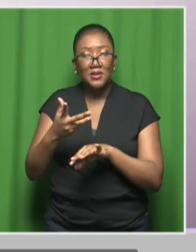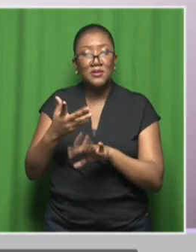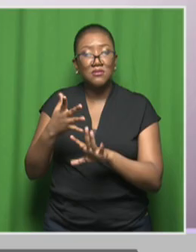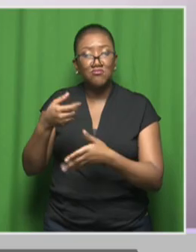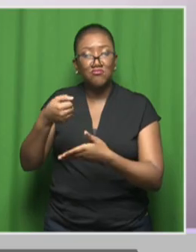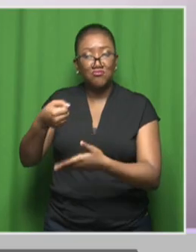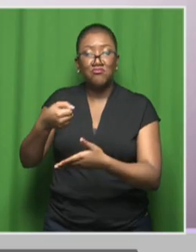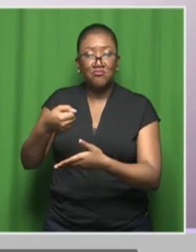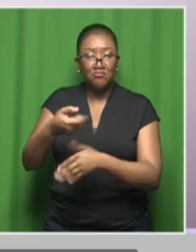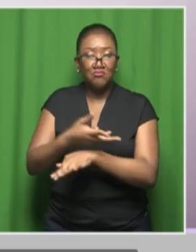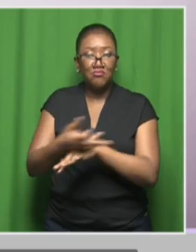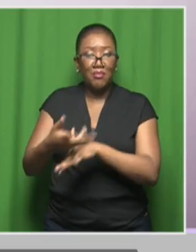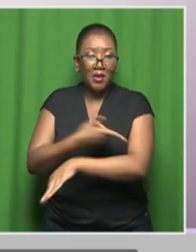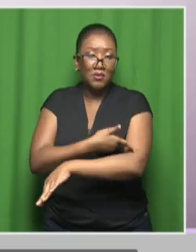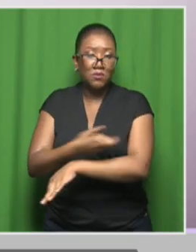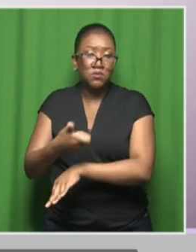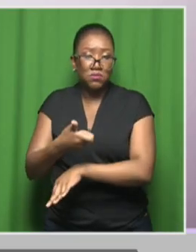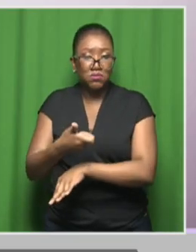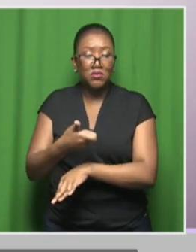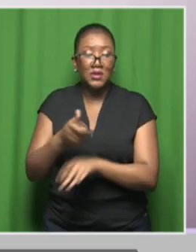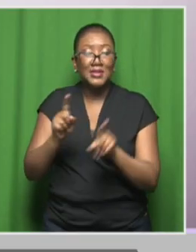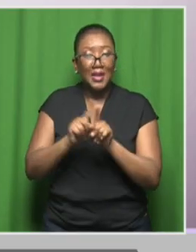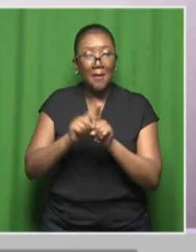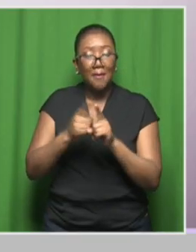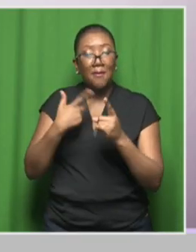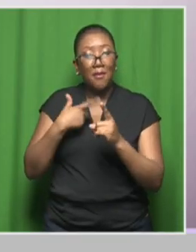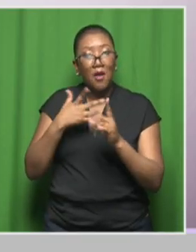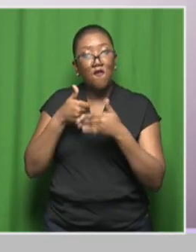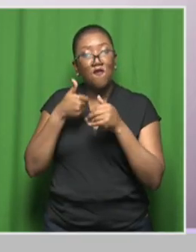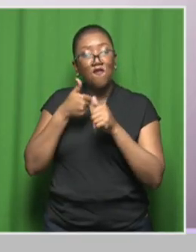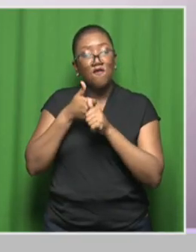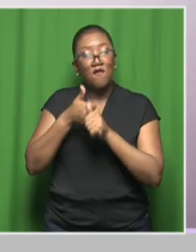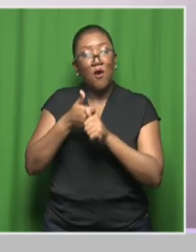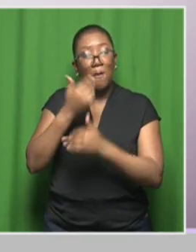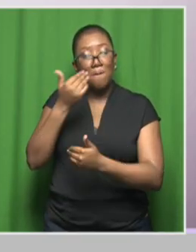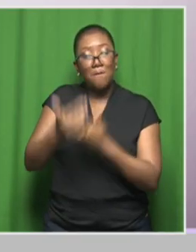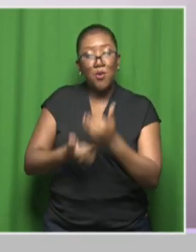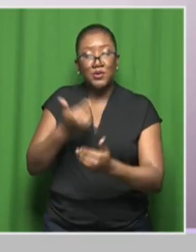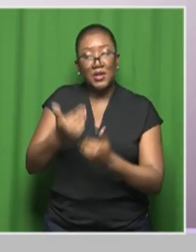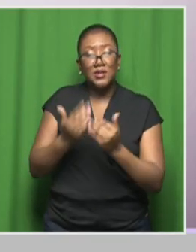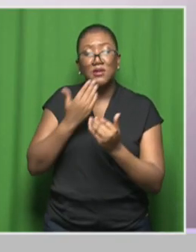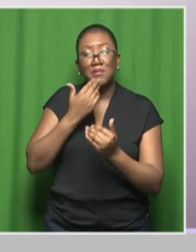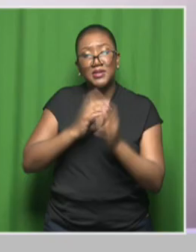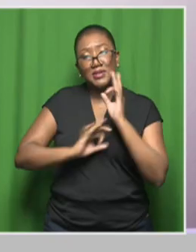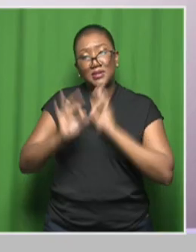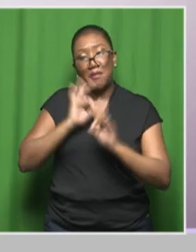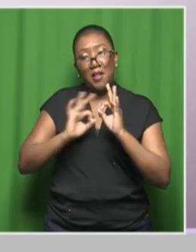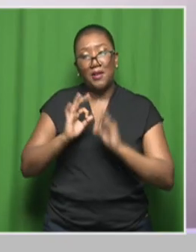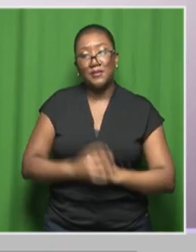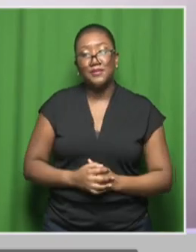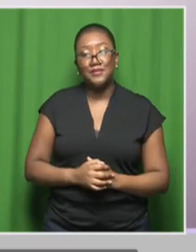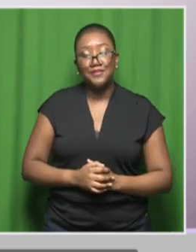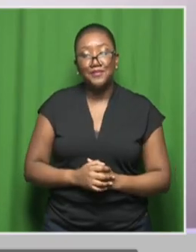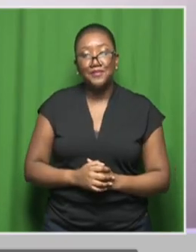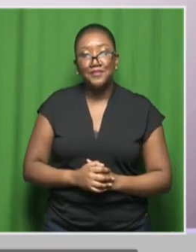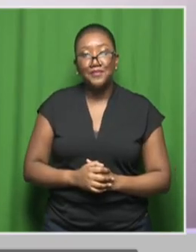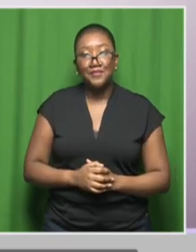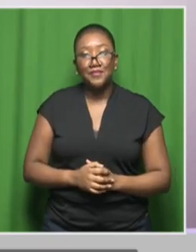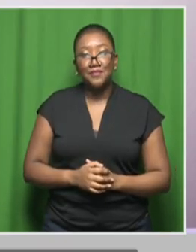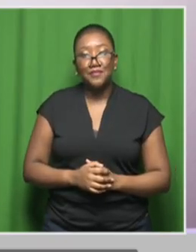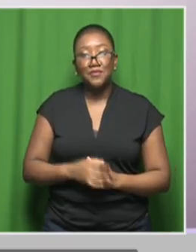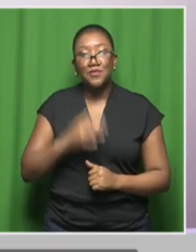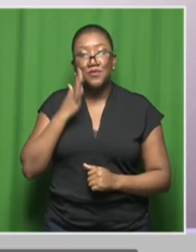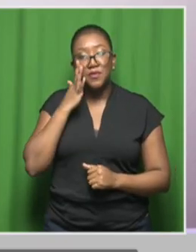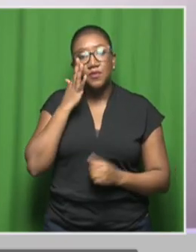the criteria for someone who wishes to donate. Yes, thank you very much. So the criteria for someone who